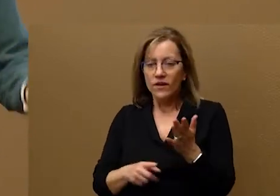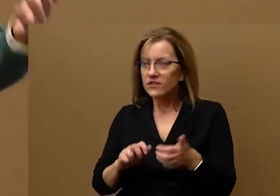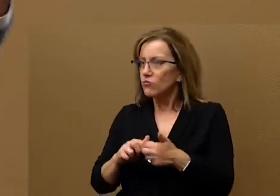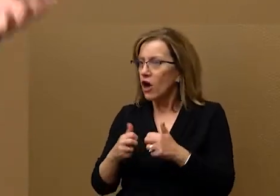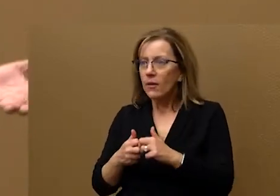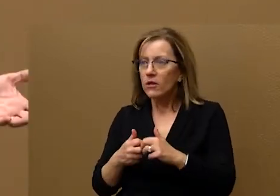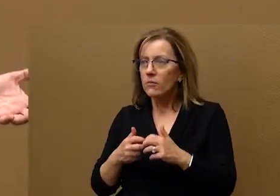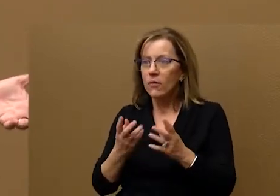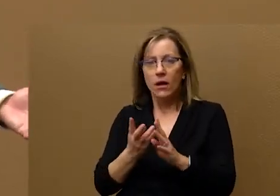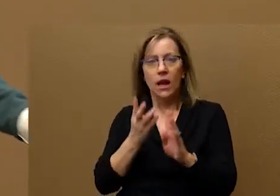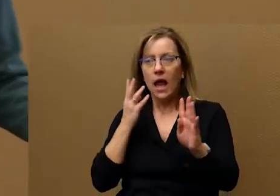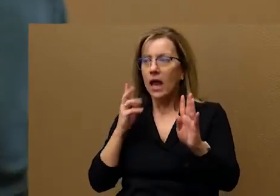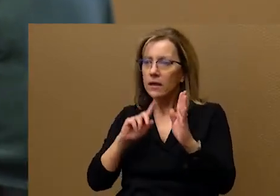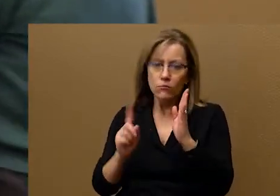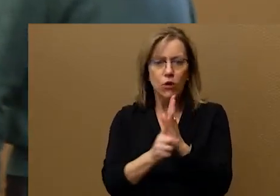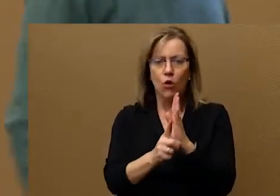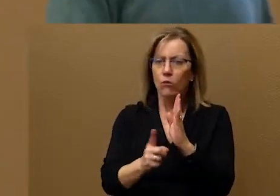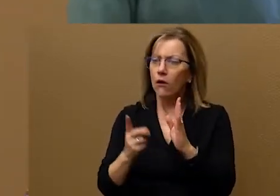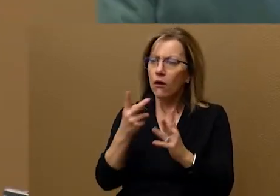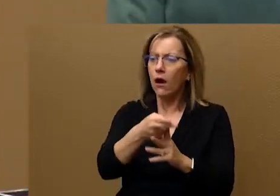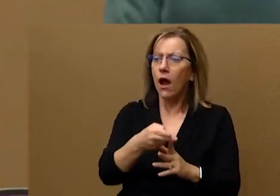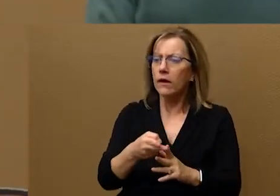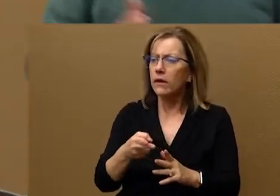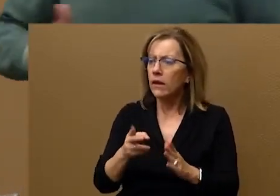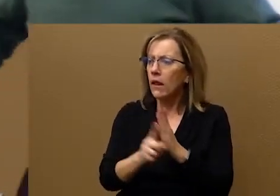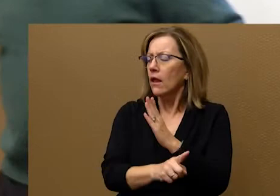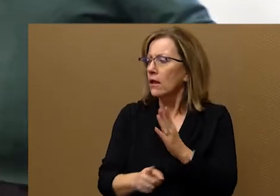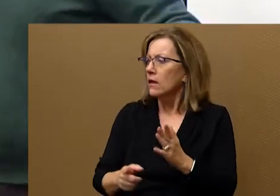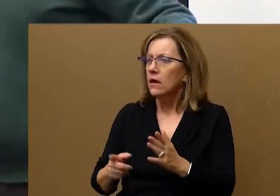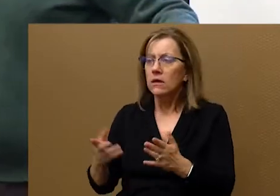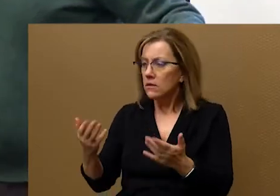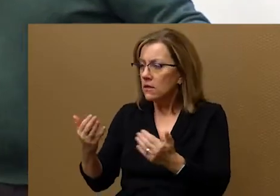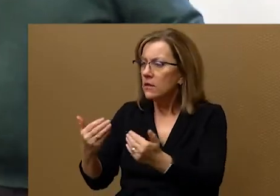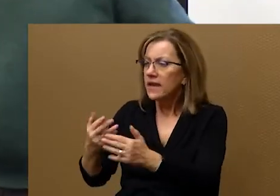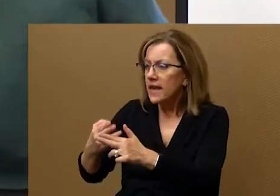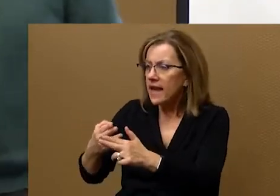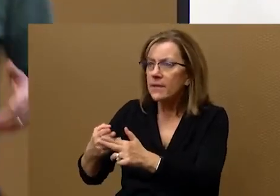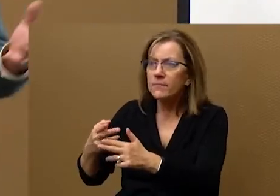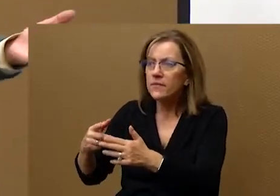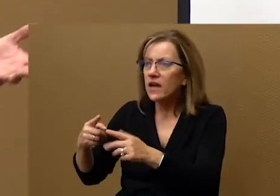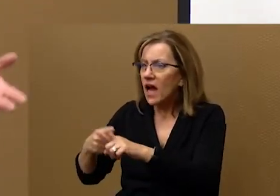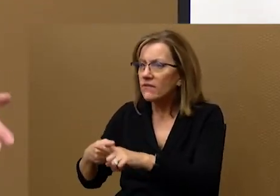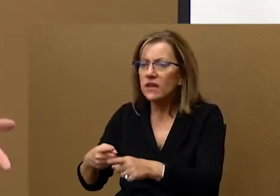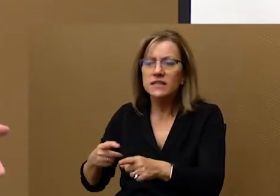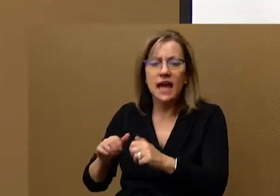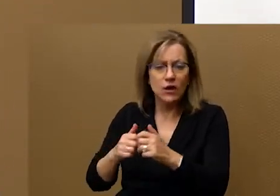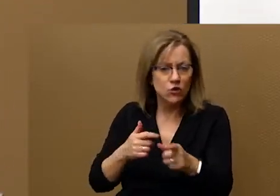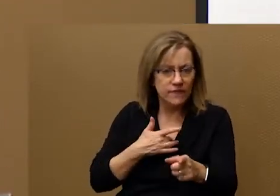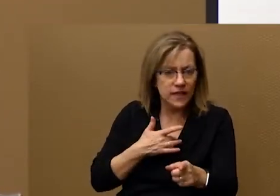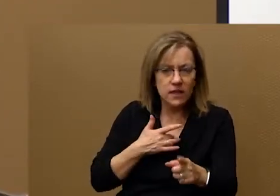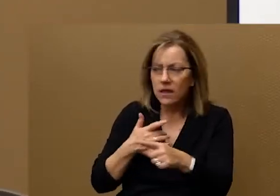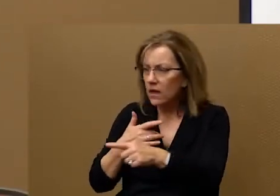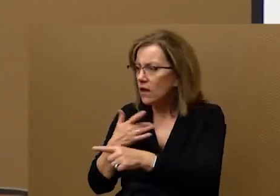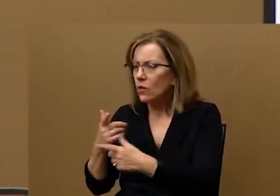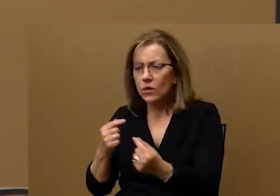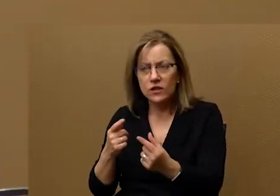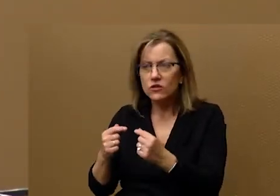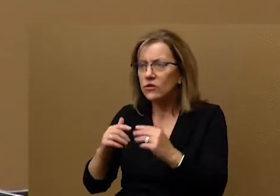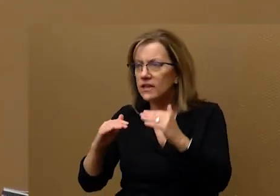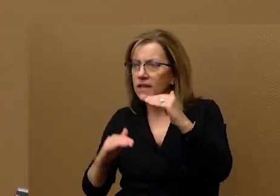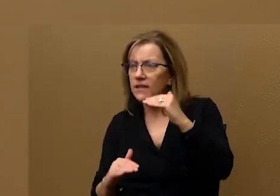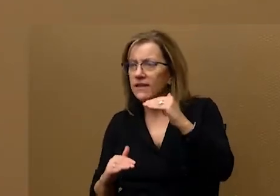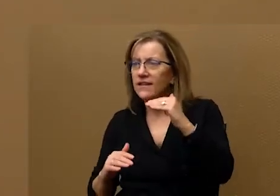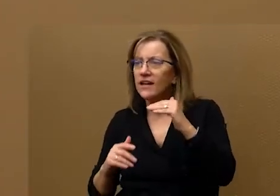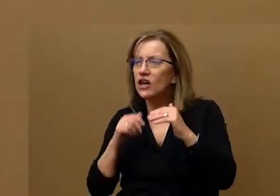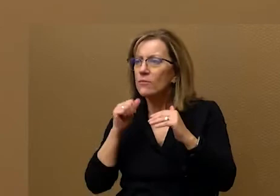the conflict? Name the conflict. Okay, how are you feeling? How are each of you feeling? What can we do? And then you're one down. You're not